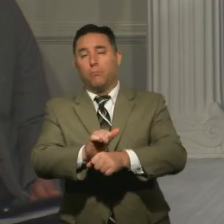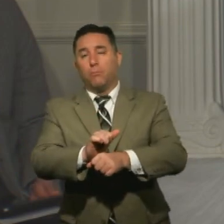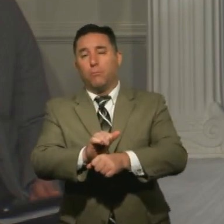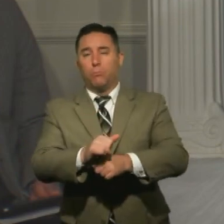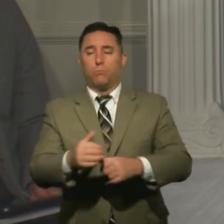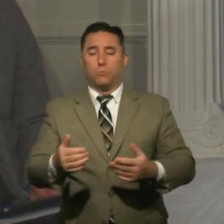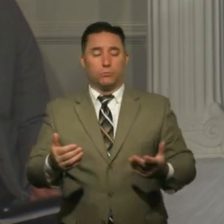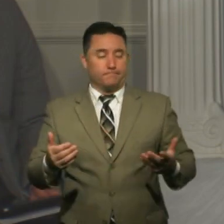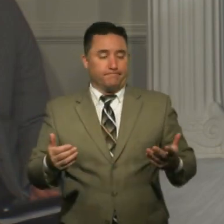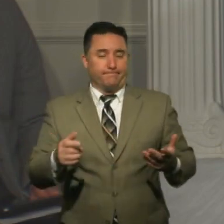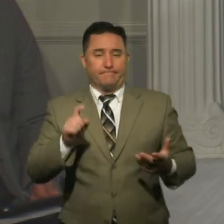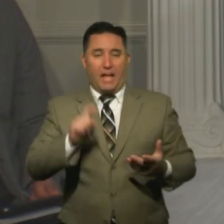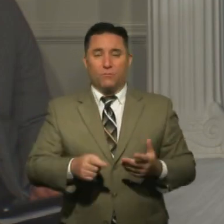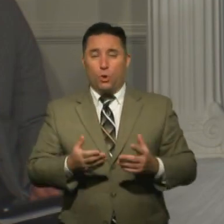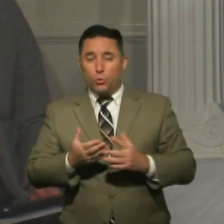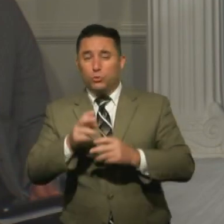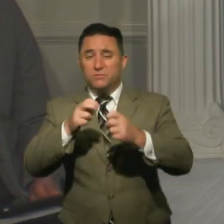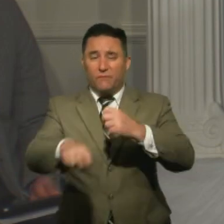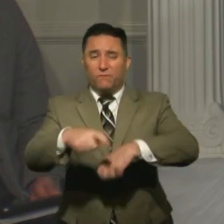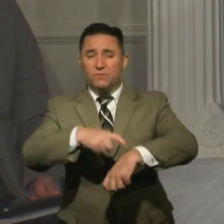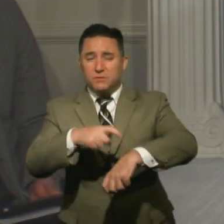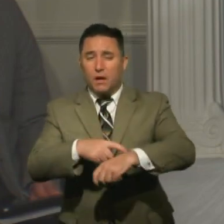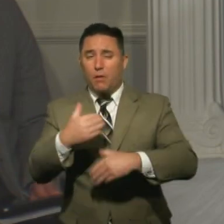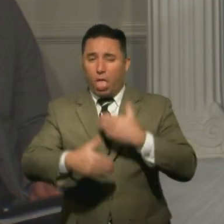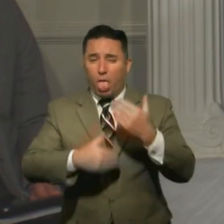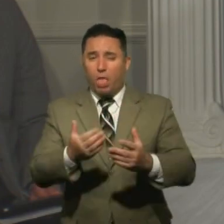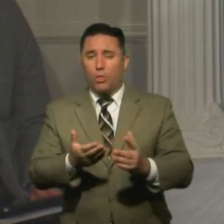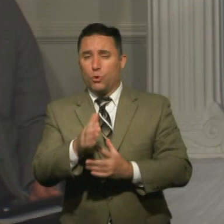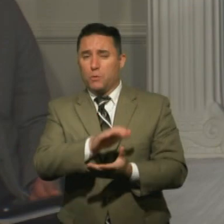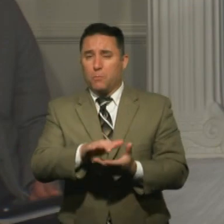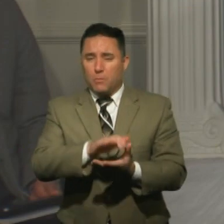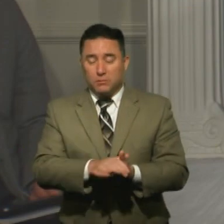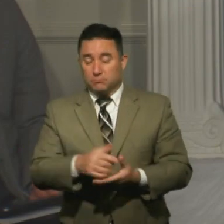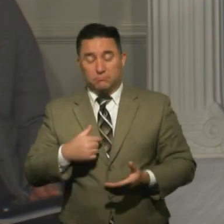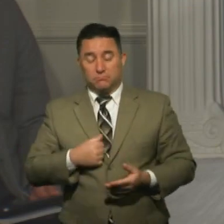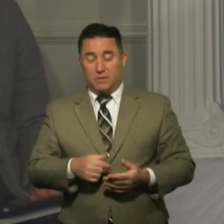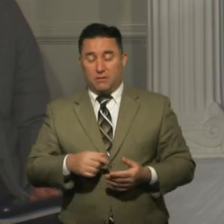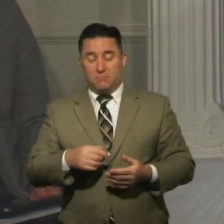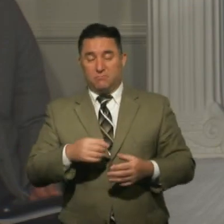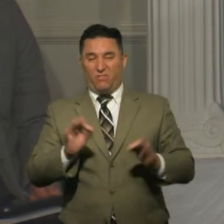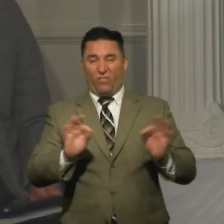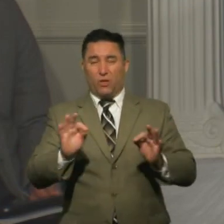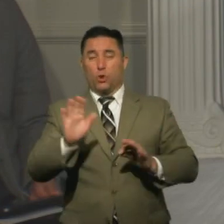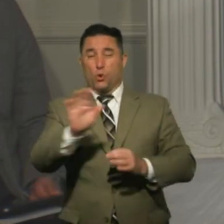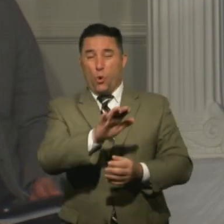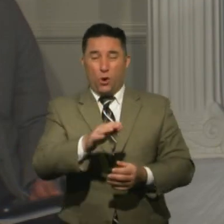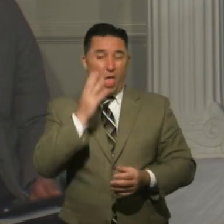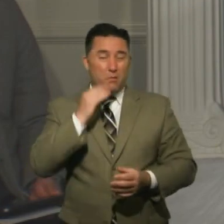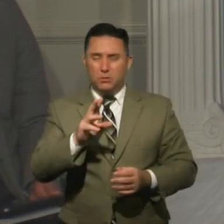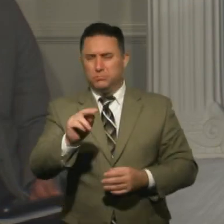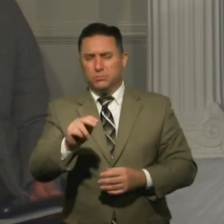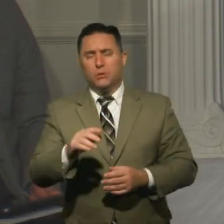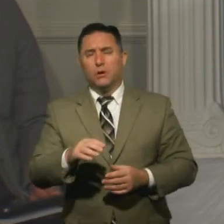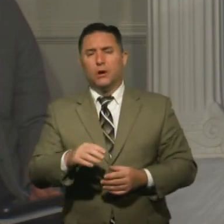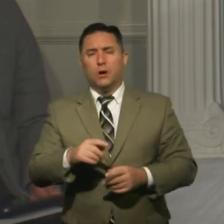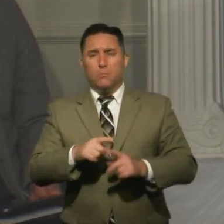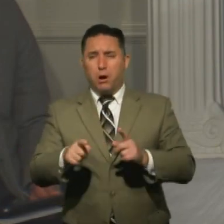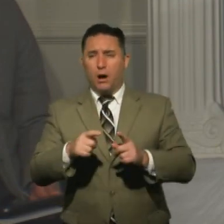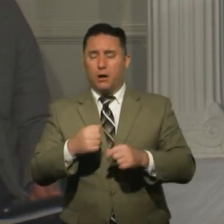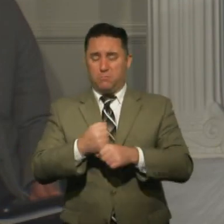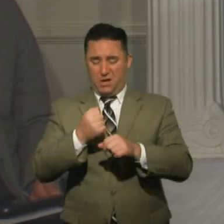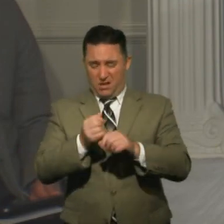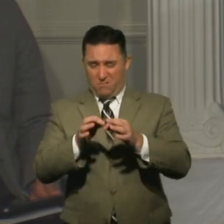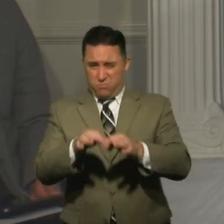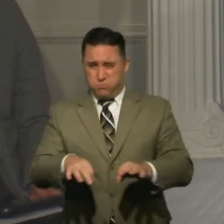or having to make it through a tough spot in your marriage. I'm not minimizing anything you're going through, but I'm